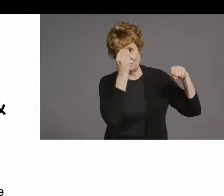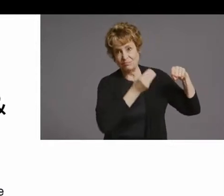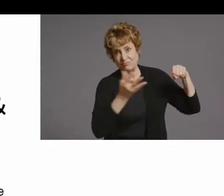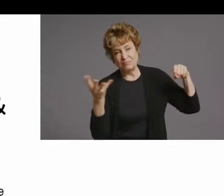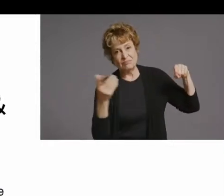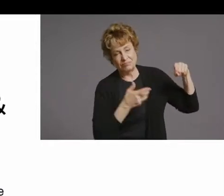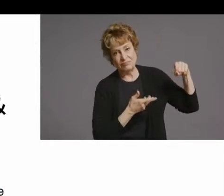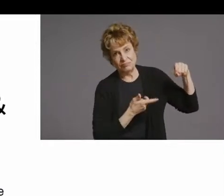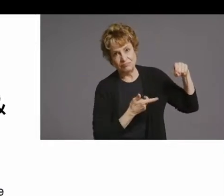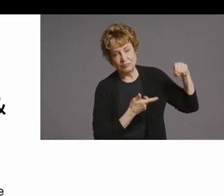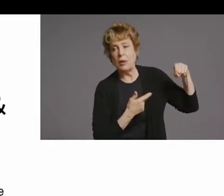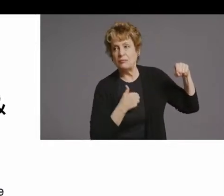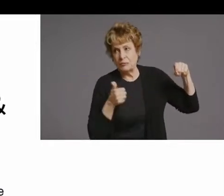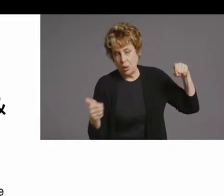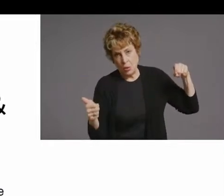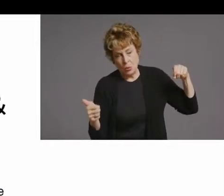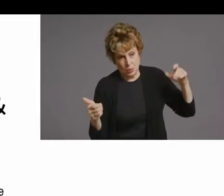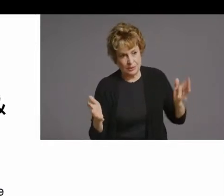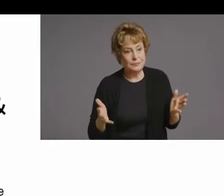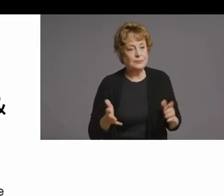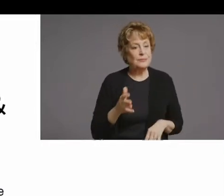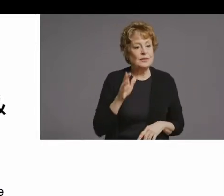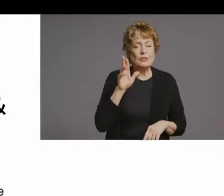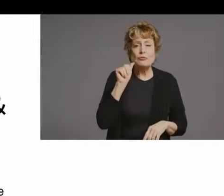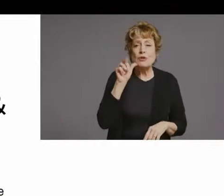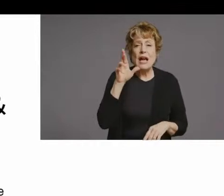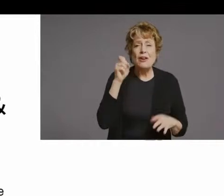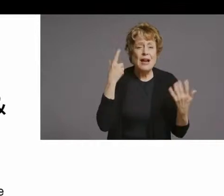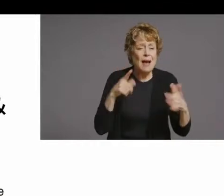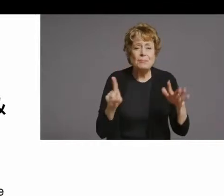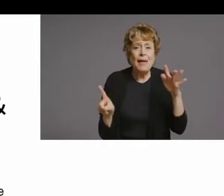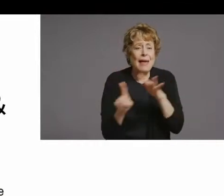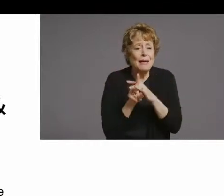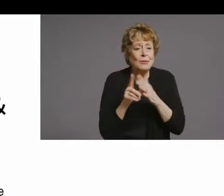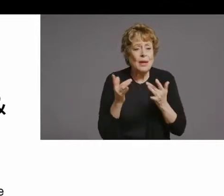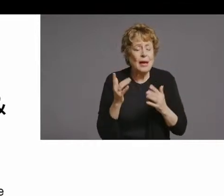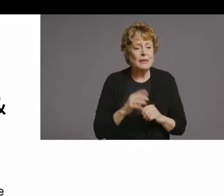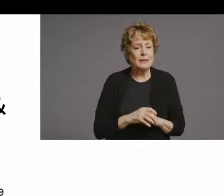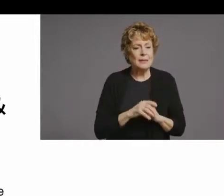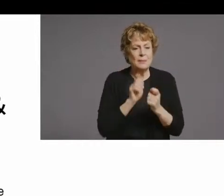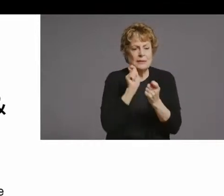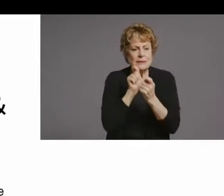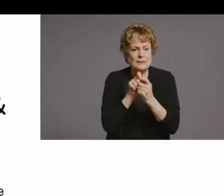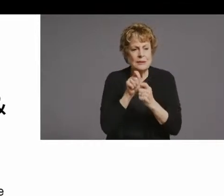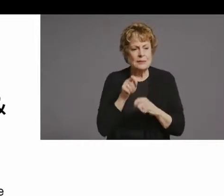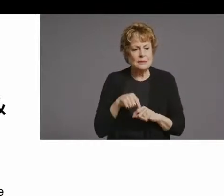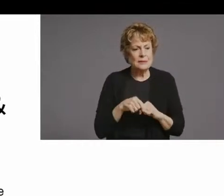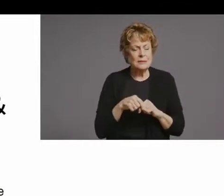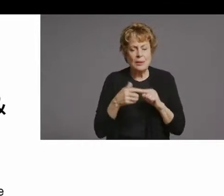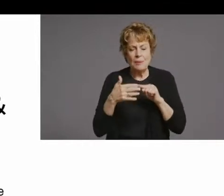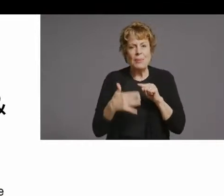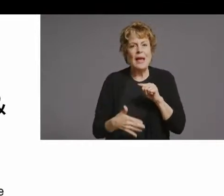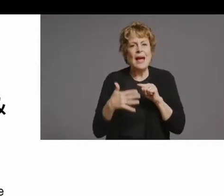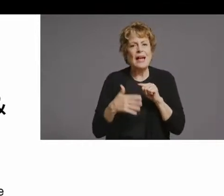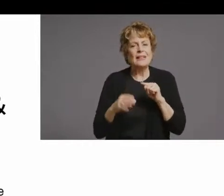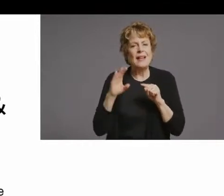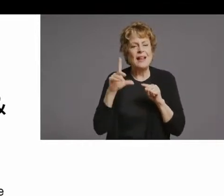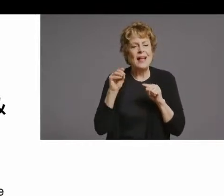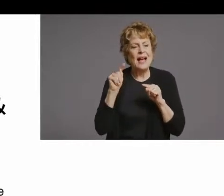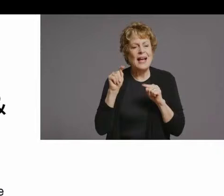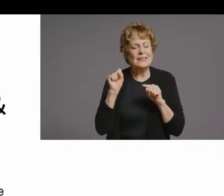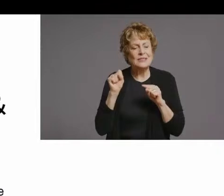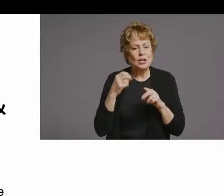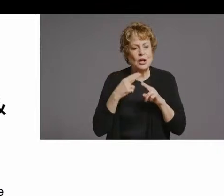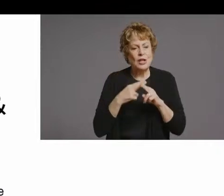The extremely rare event was a very specific kind of blood clot called a cerebral venous sinus